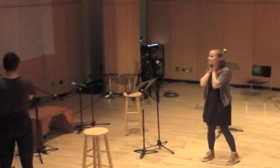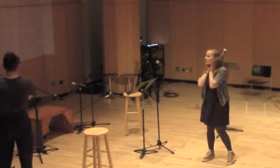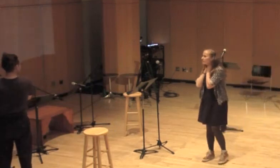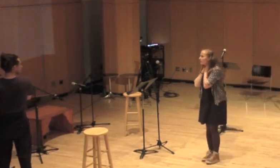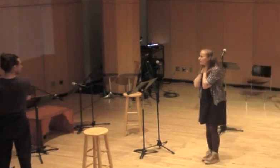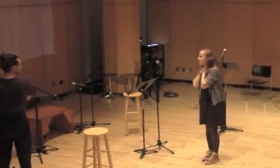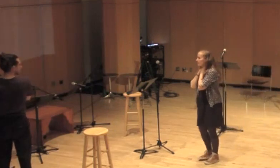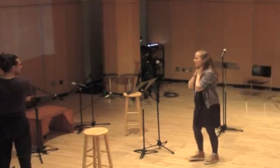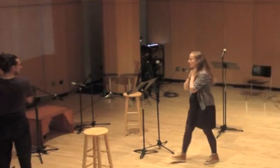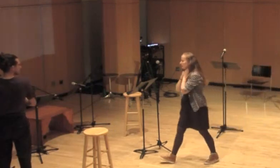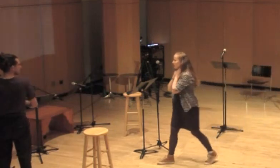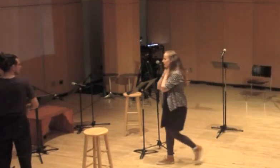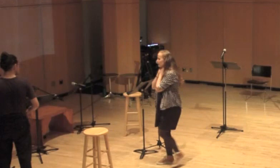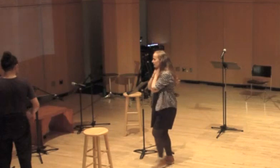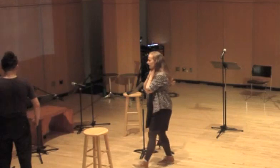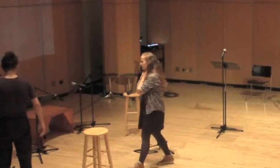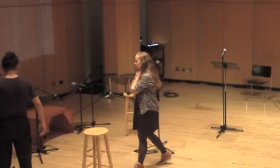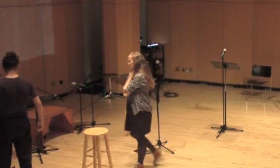what that